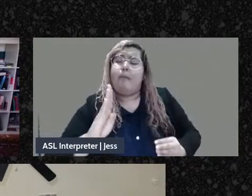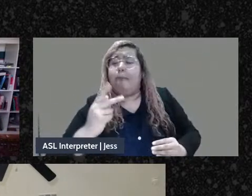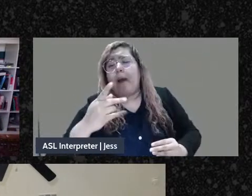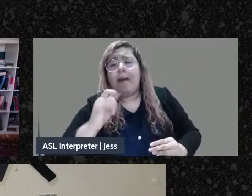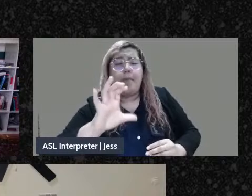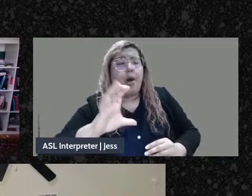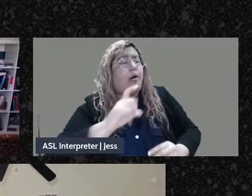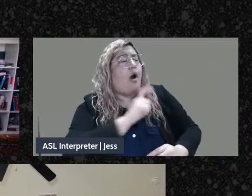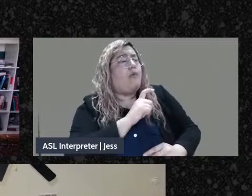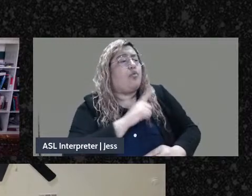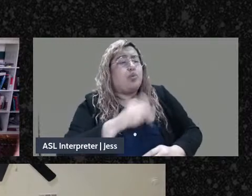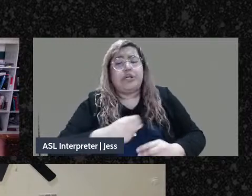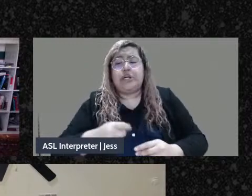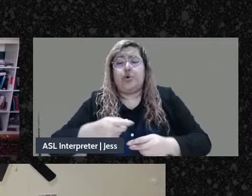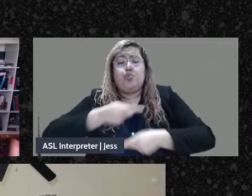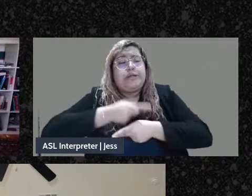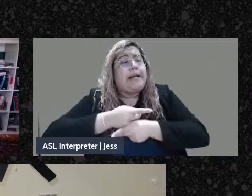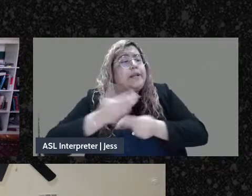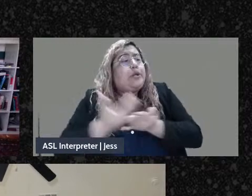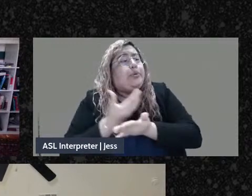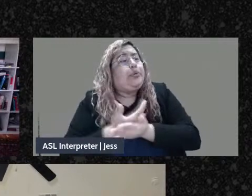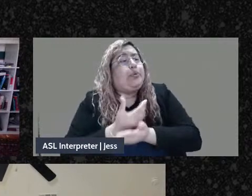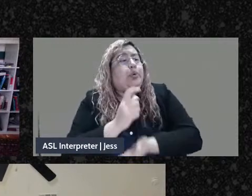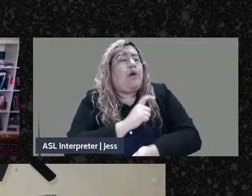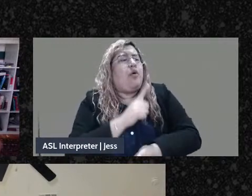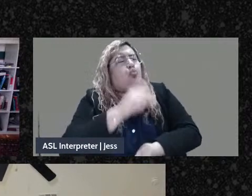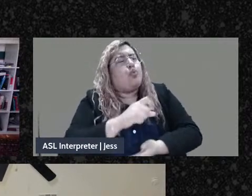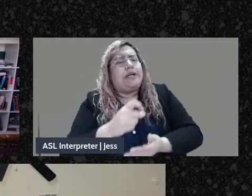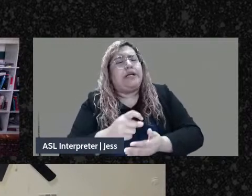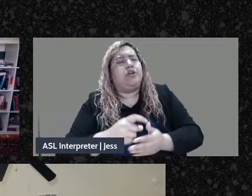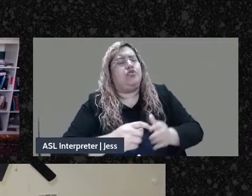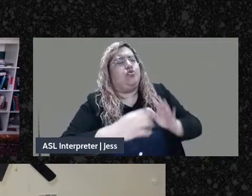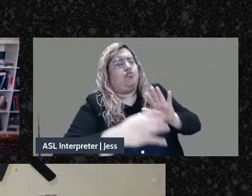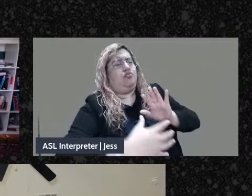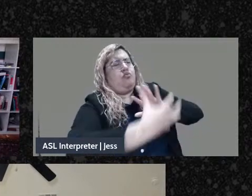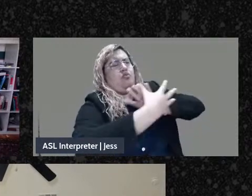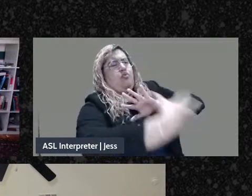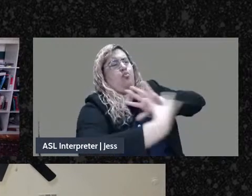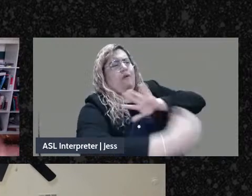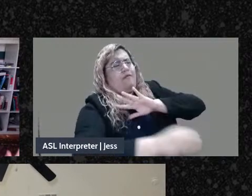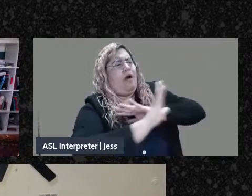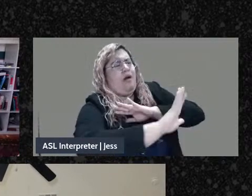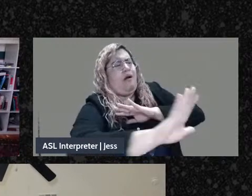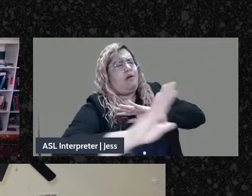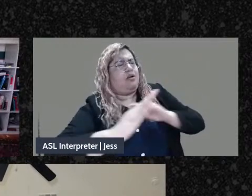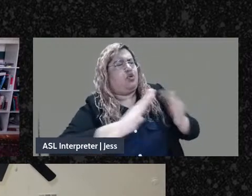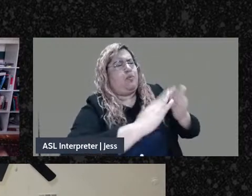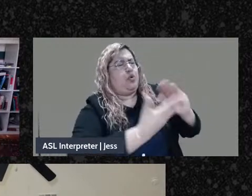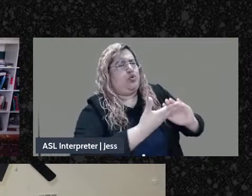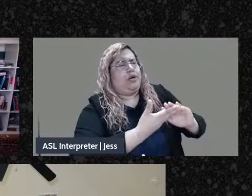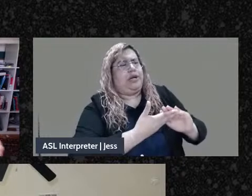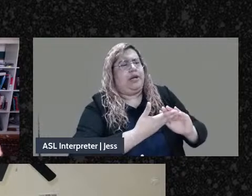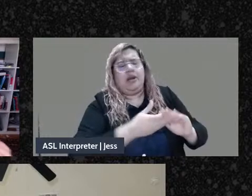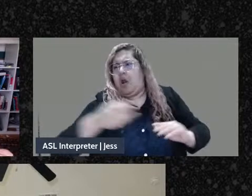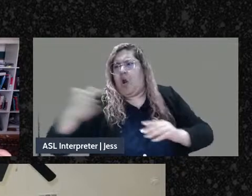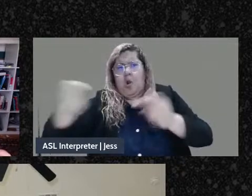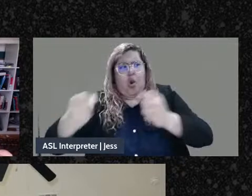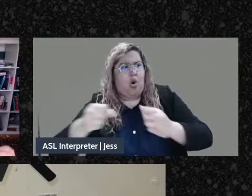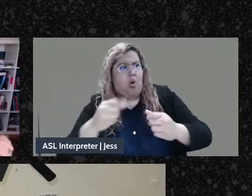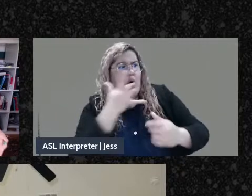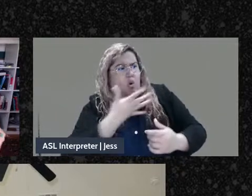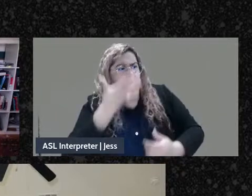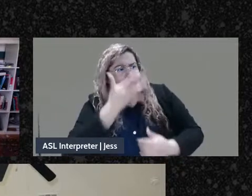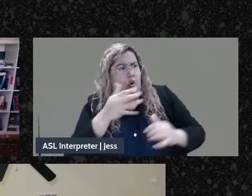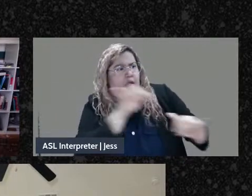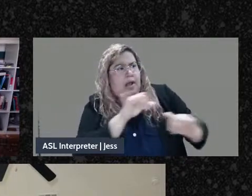our newer officers because we need to reflect the communities that people come into contact with. Again, like no dice. Like we want to create a